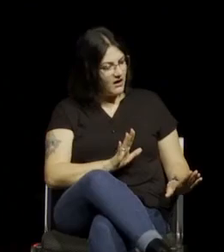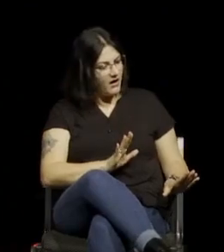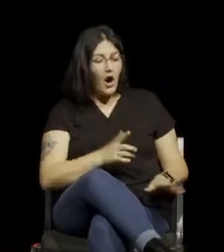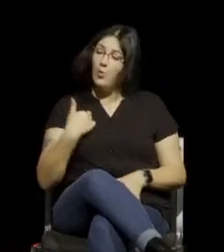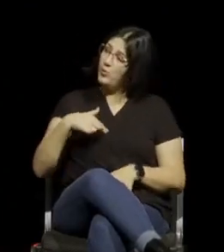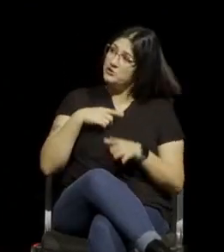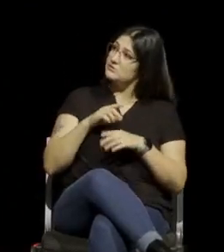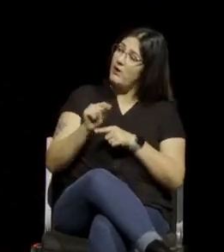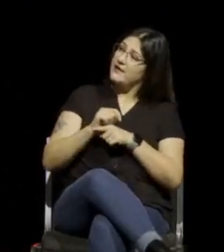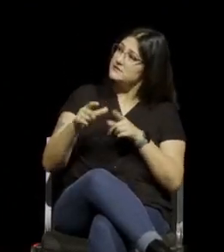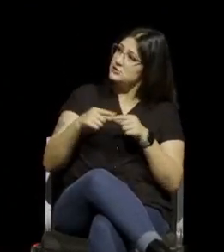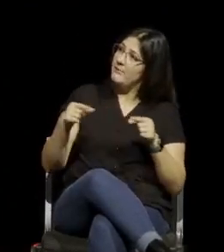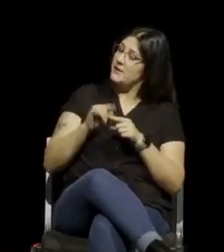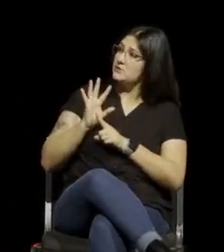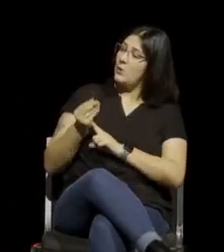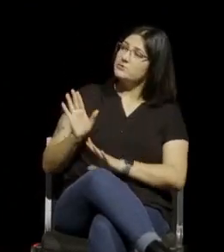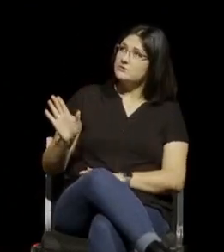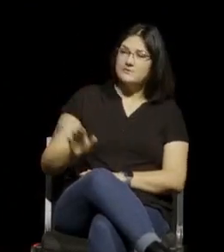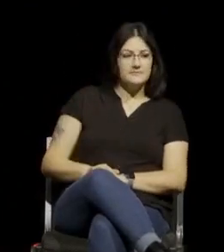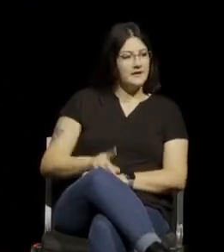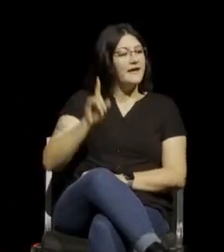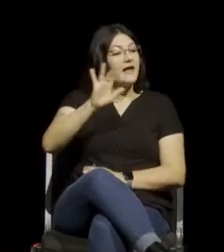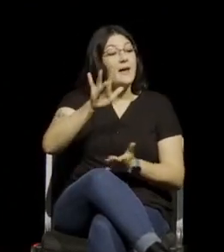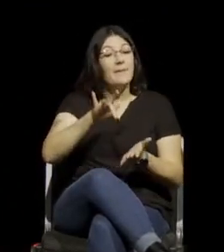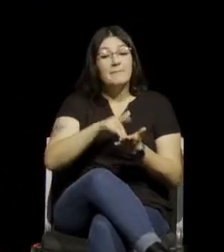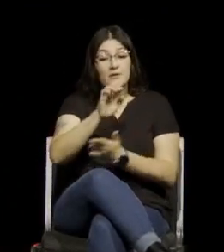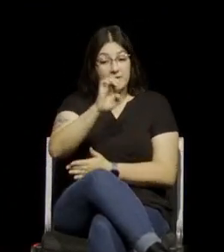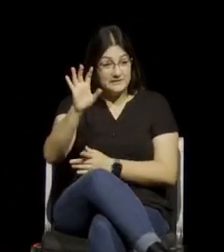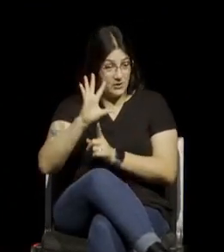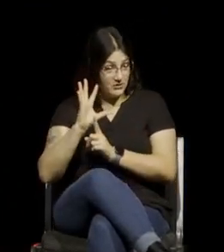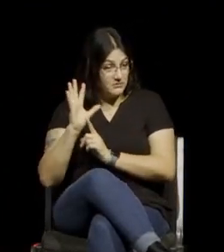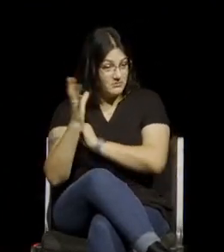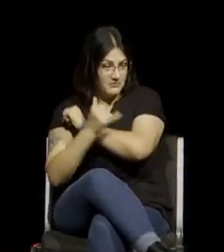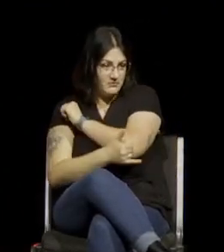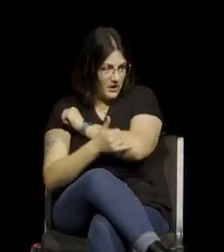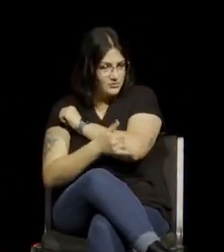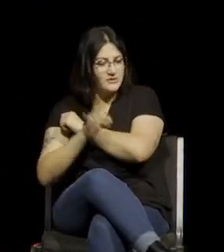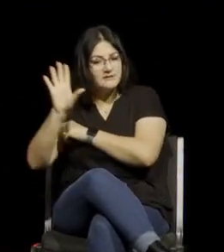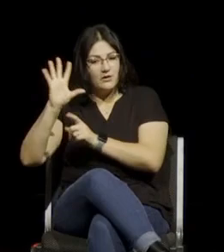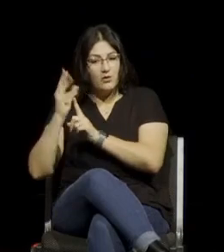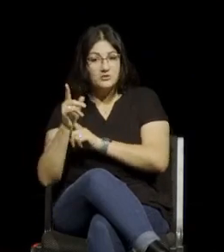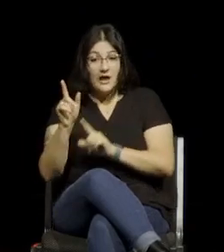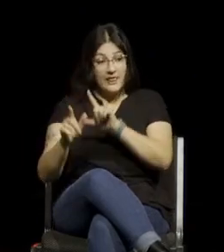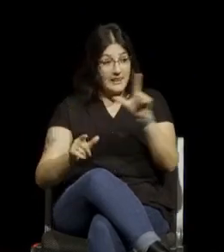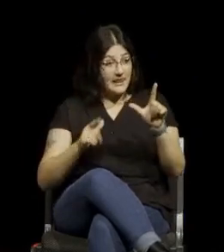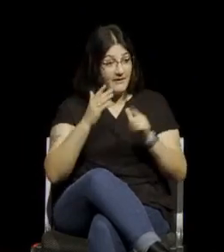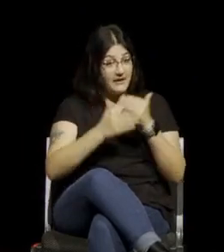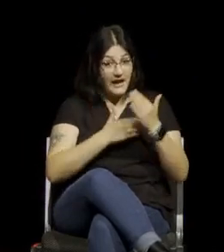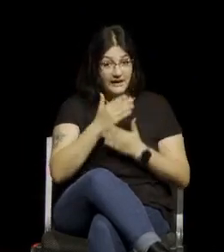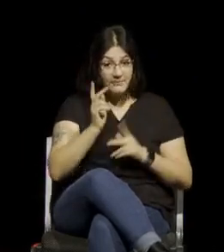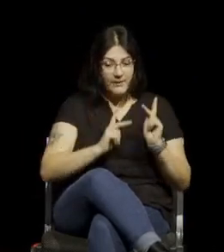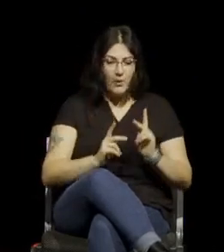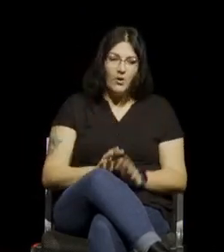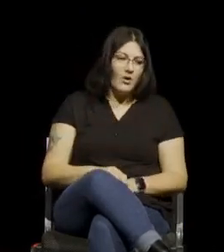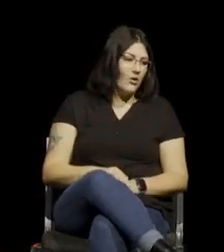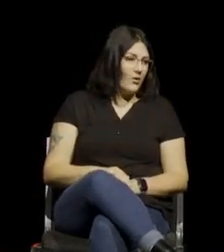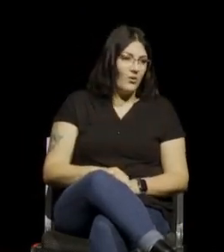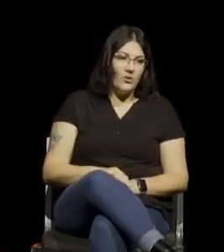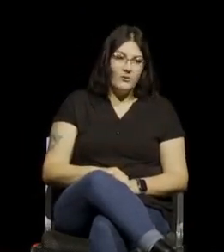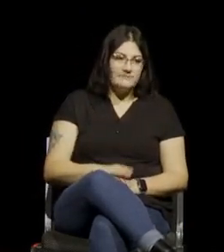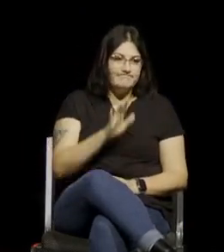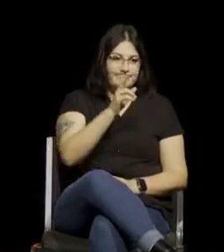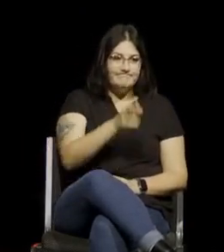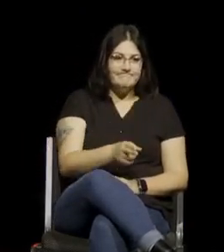Or how about this? In Middle Eastern countries, where are my left-handed people at? Pray for them, y'all. Life's like stacked against them from the beginning,